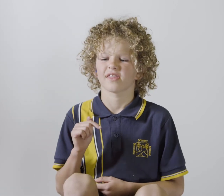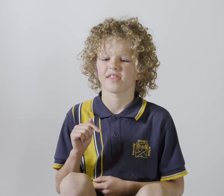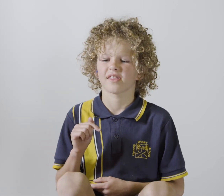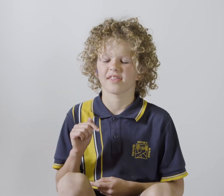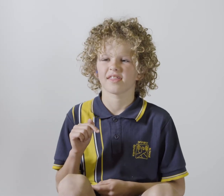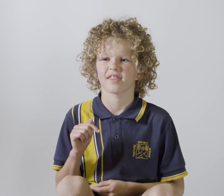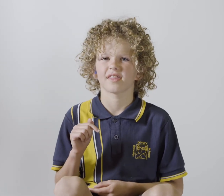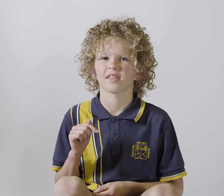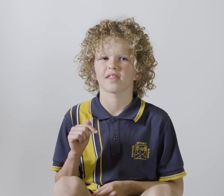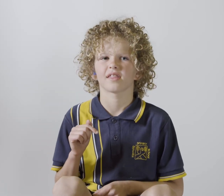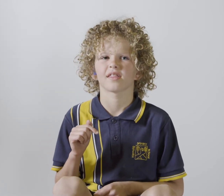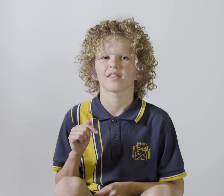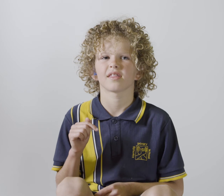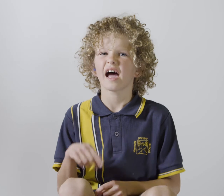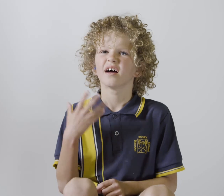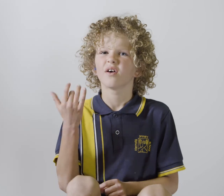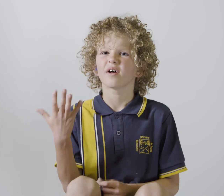and then